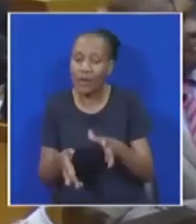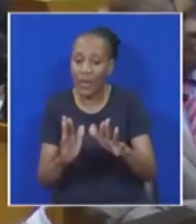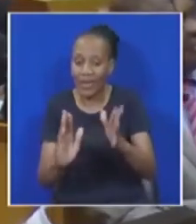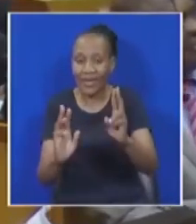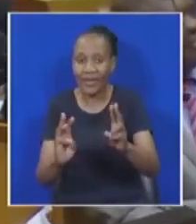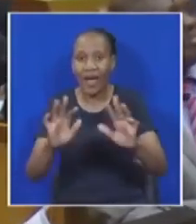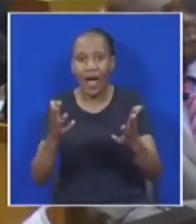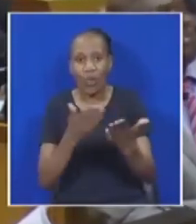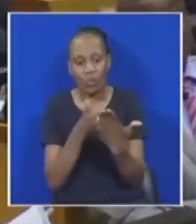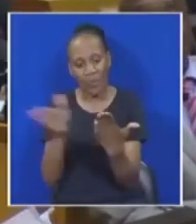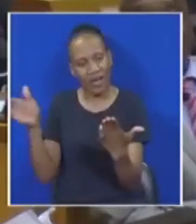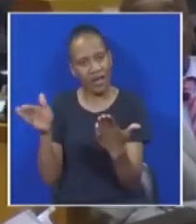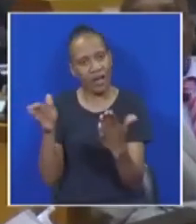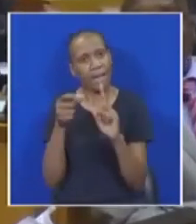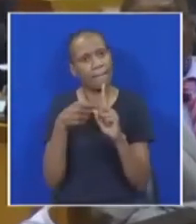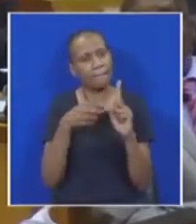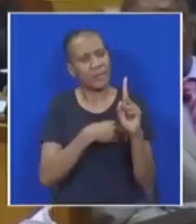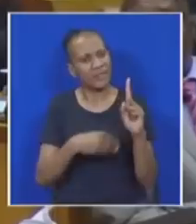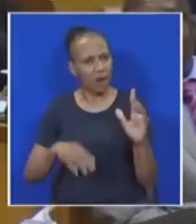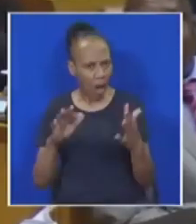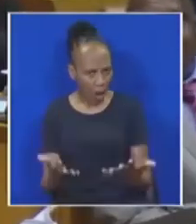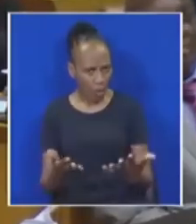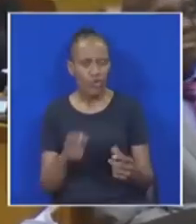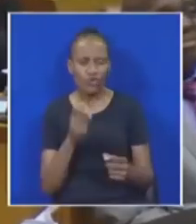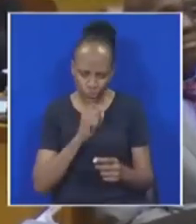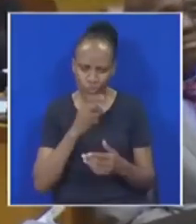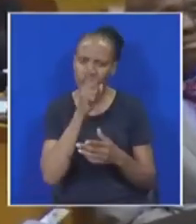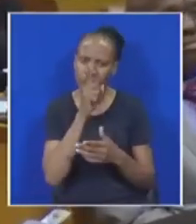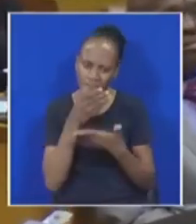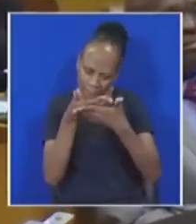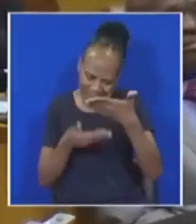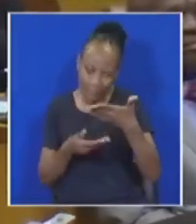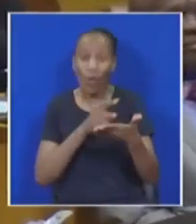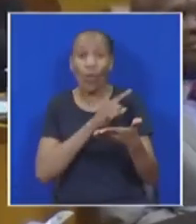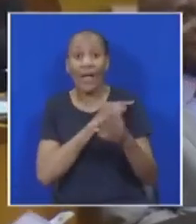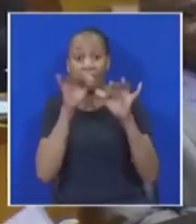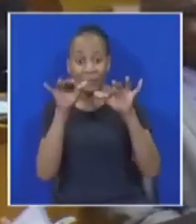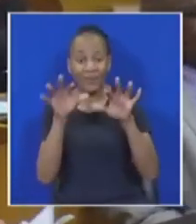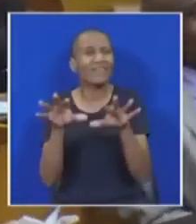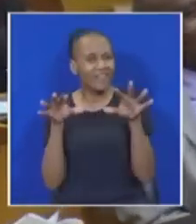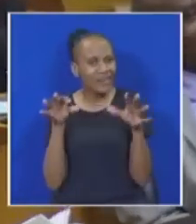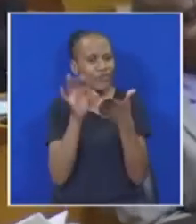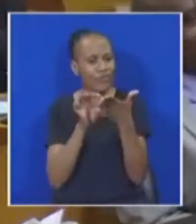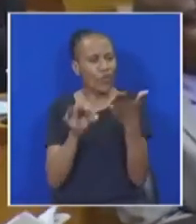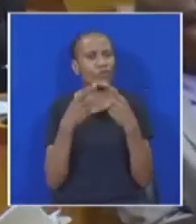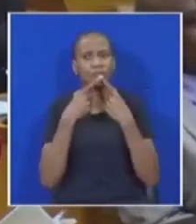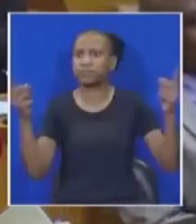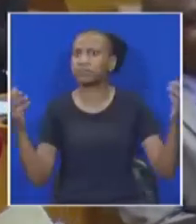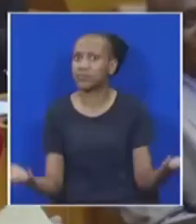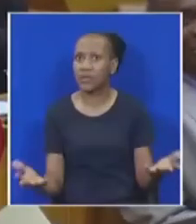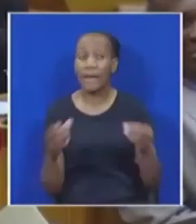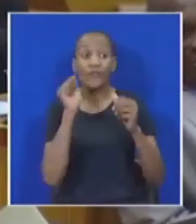is that we have to utilize secret ballot because there's a real fear of victimization. Okay. Your members of the